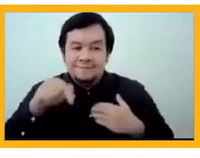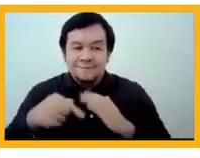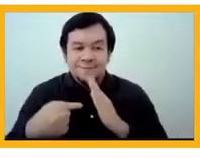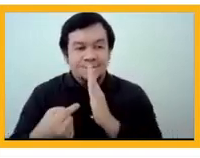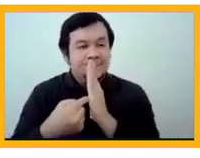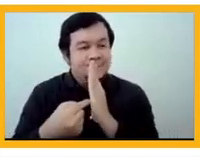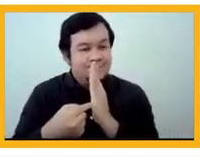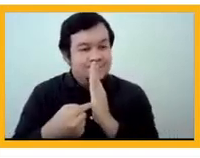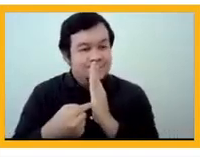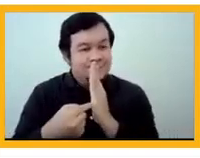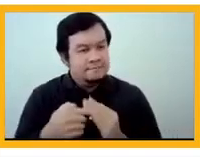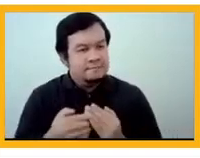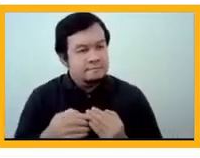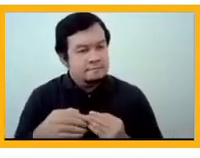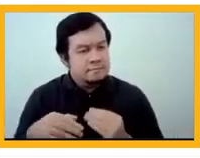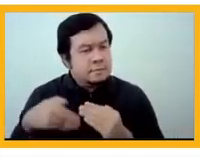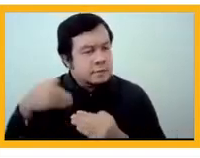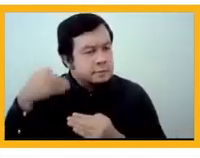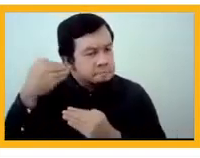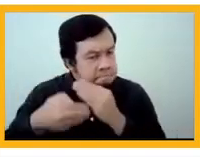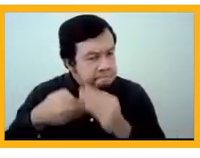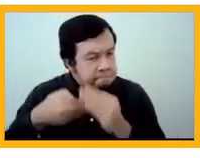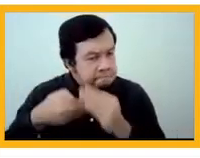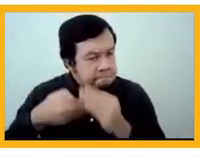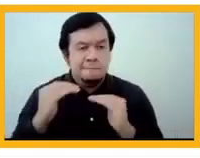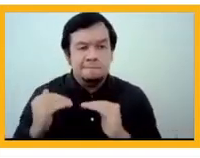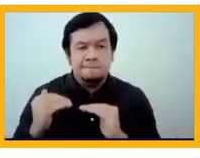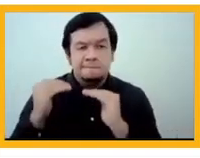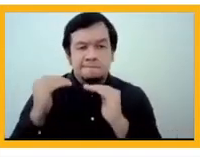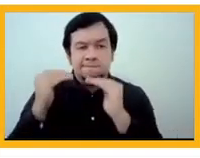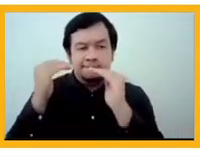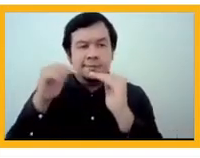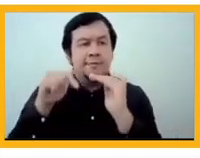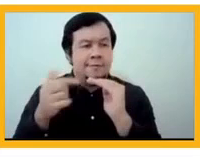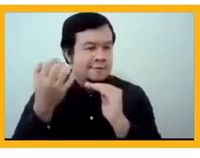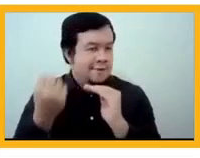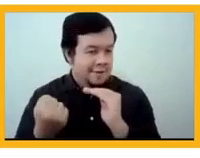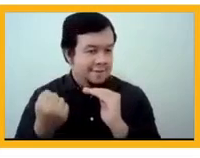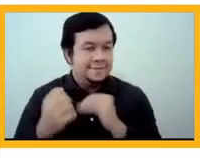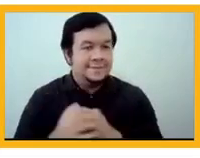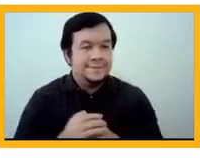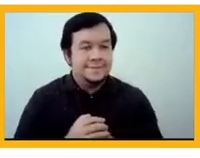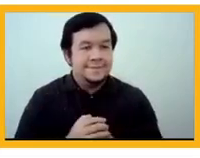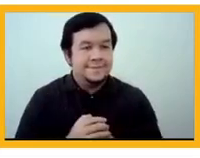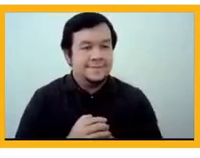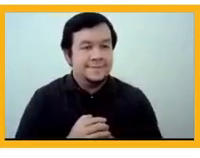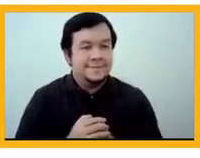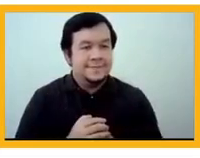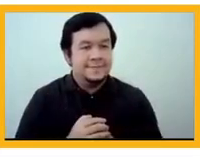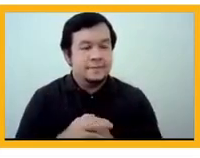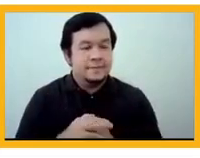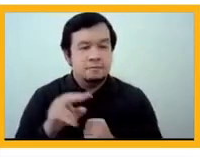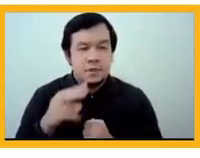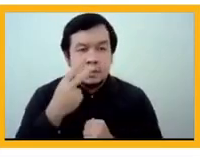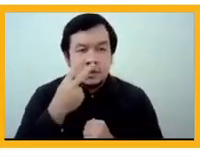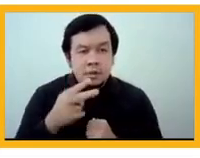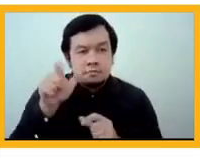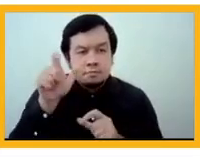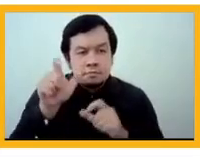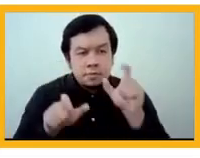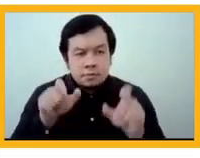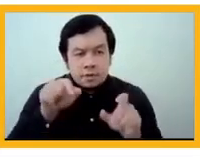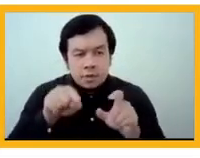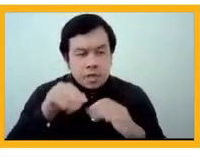is, it's kind of obvious to most people, including scalable access to high quality instruction, supplemental